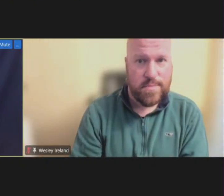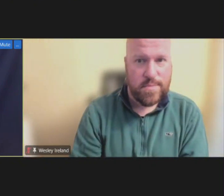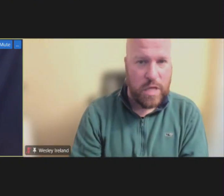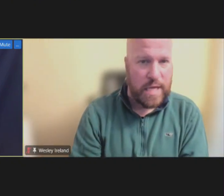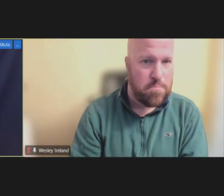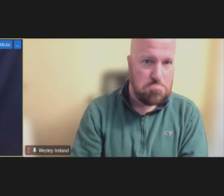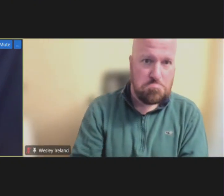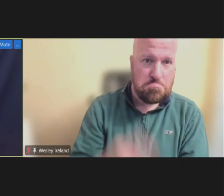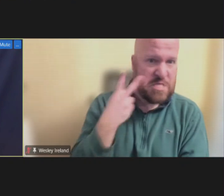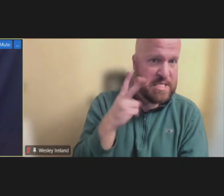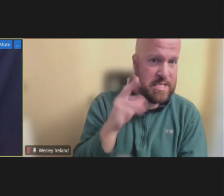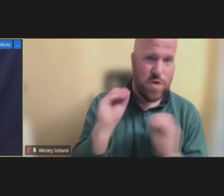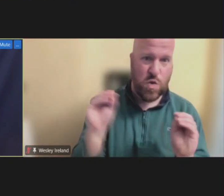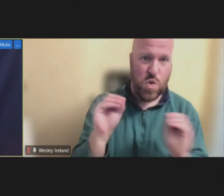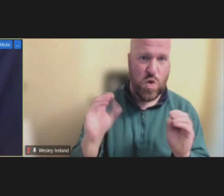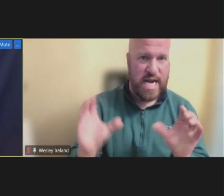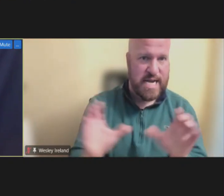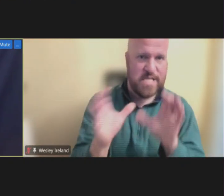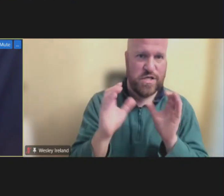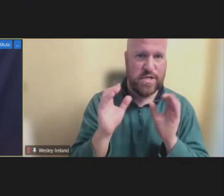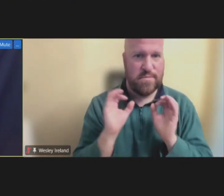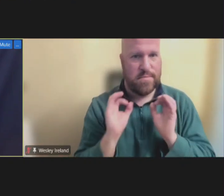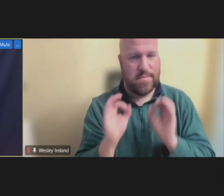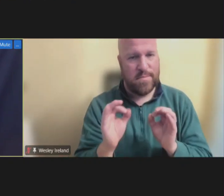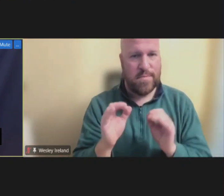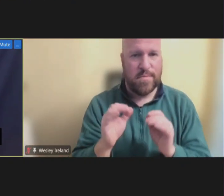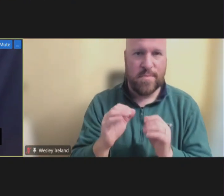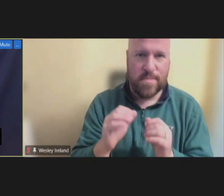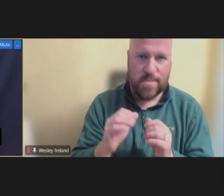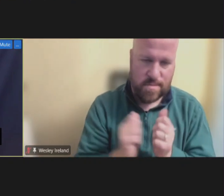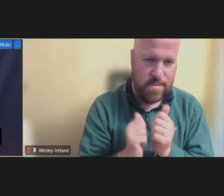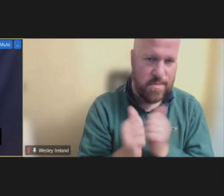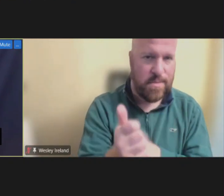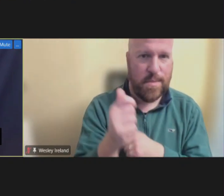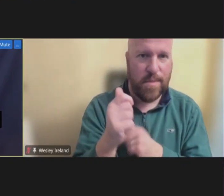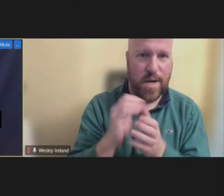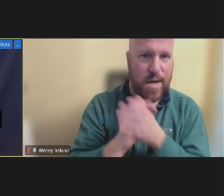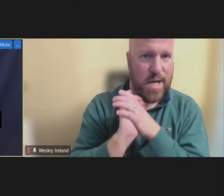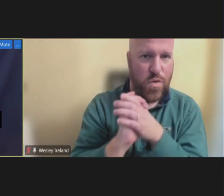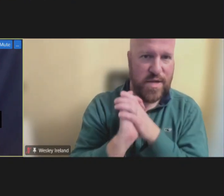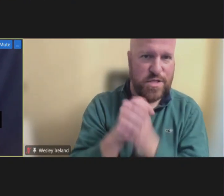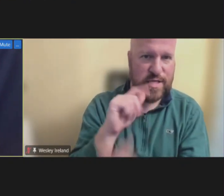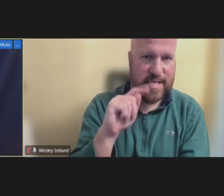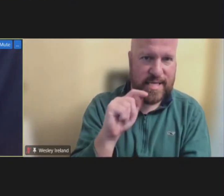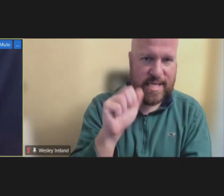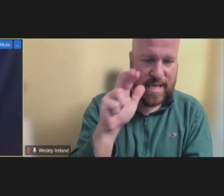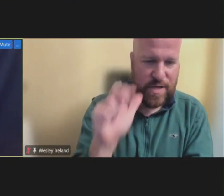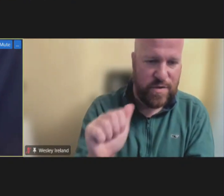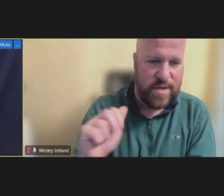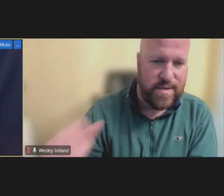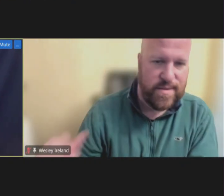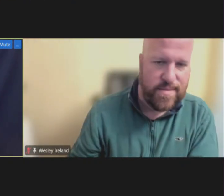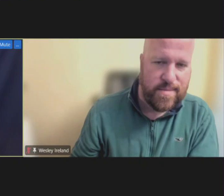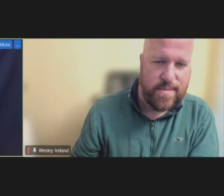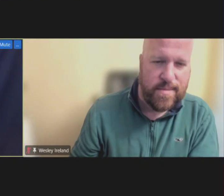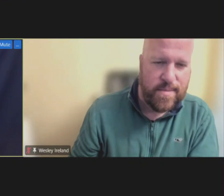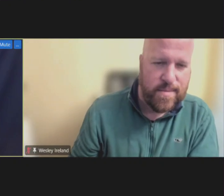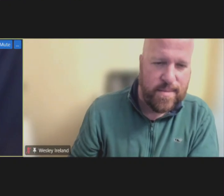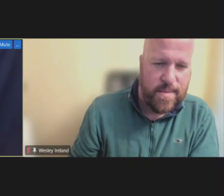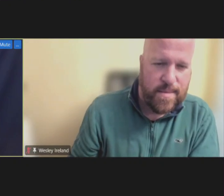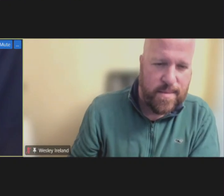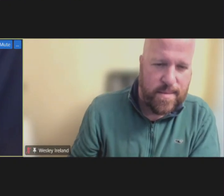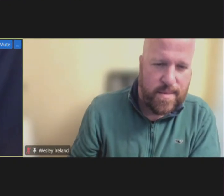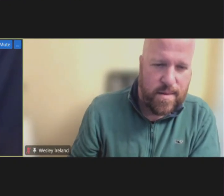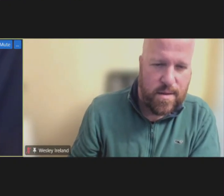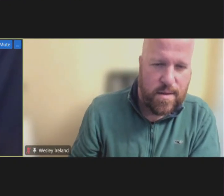Carl, anyone? No? Seeing none? Okay, that passes, and thus Tara is our new